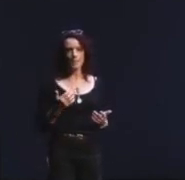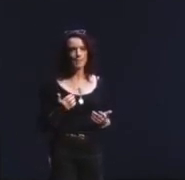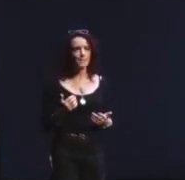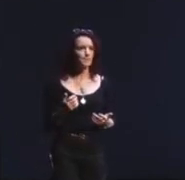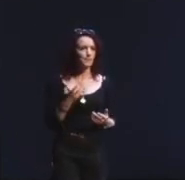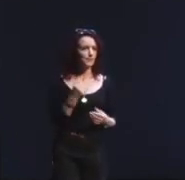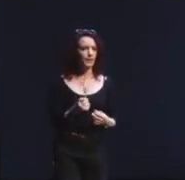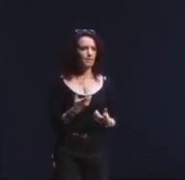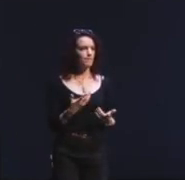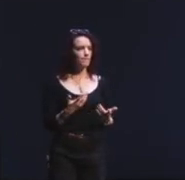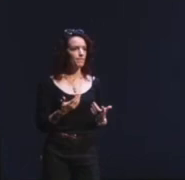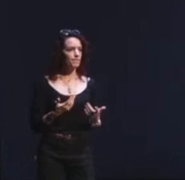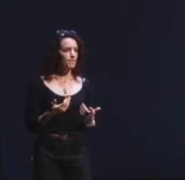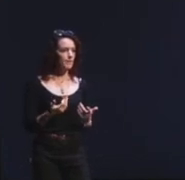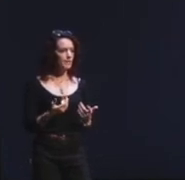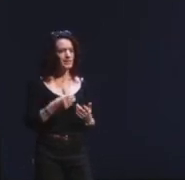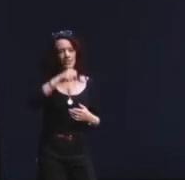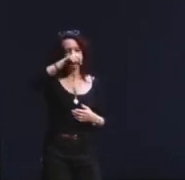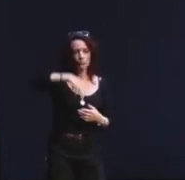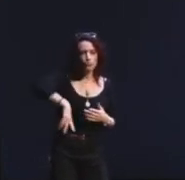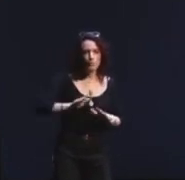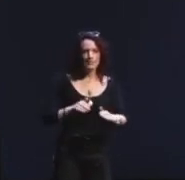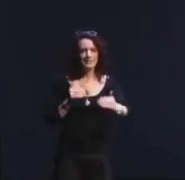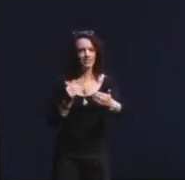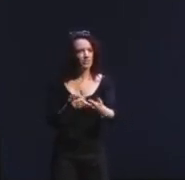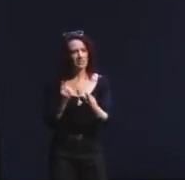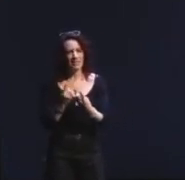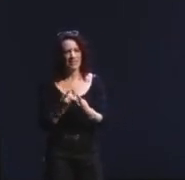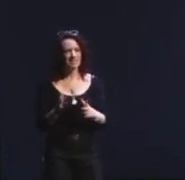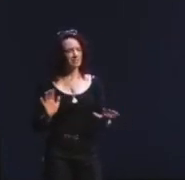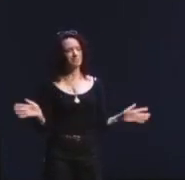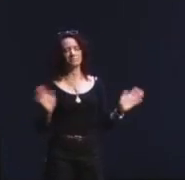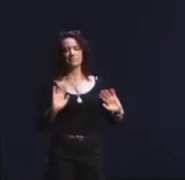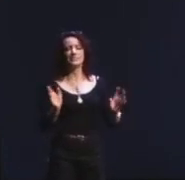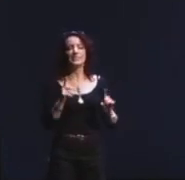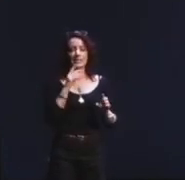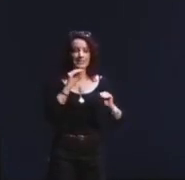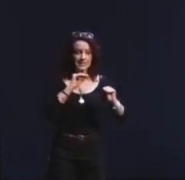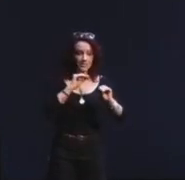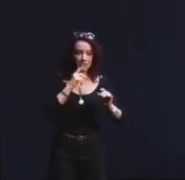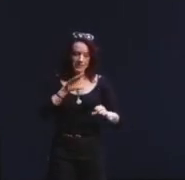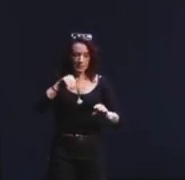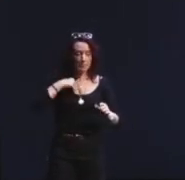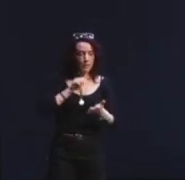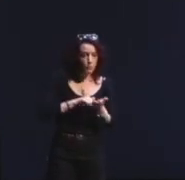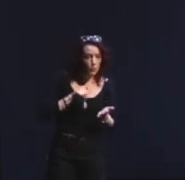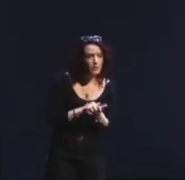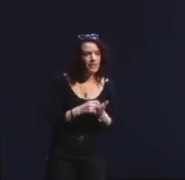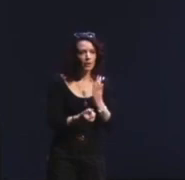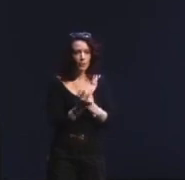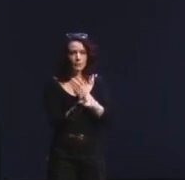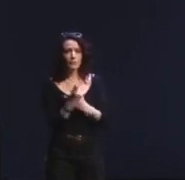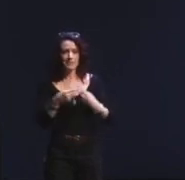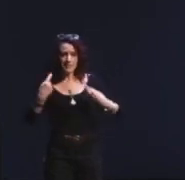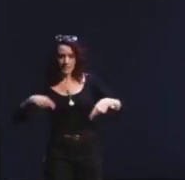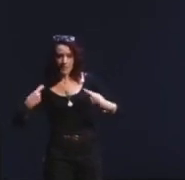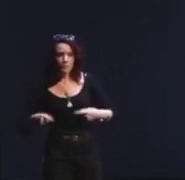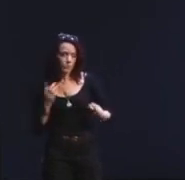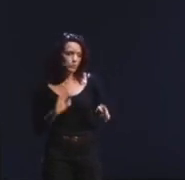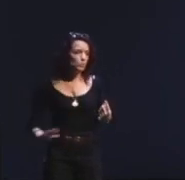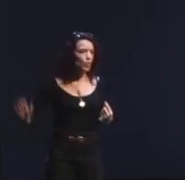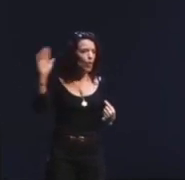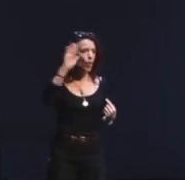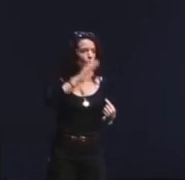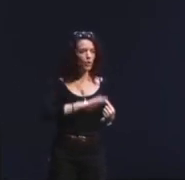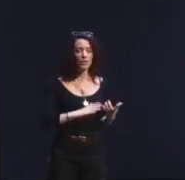It's not enough to have, you know, drop-in sessions, free tickets and performances, all very well and good. Teachers need to be paid properly. Those opportunities need to be available to everyone,